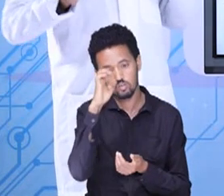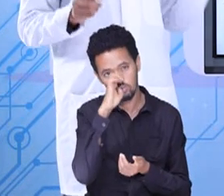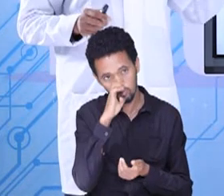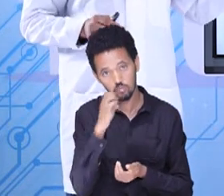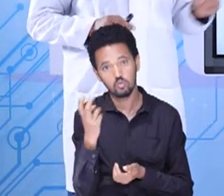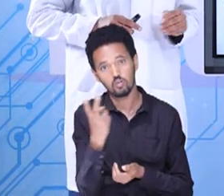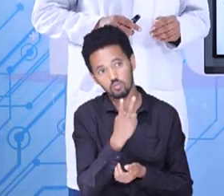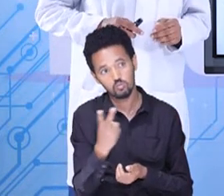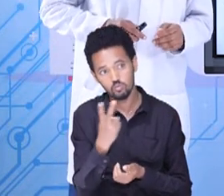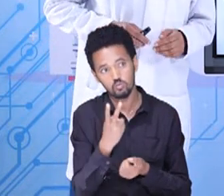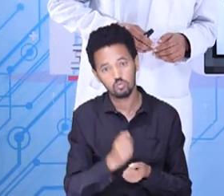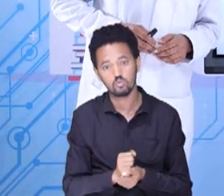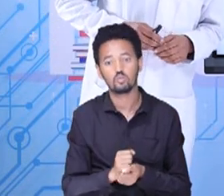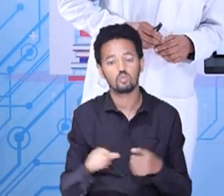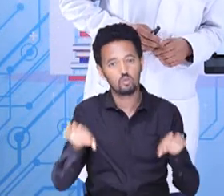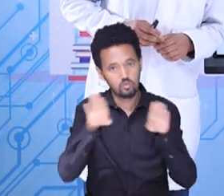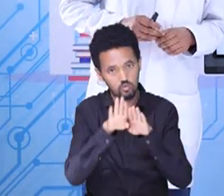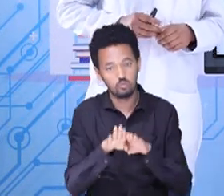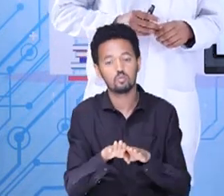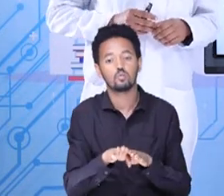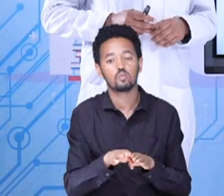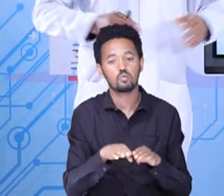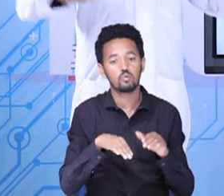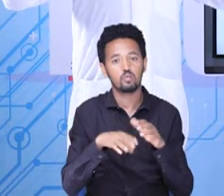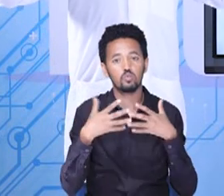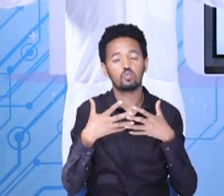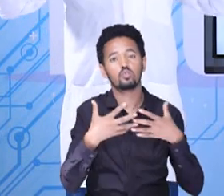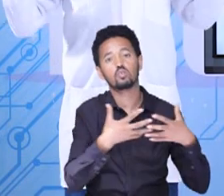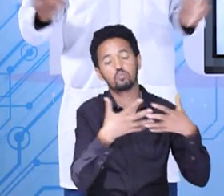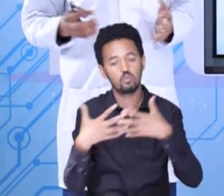the initiative to get closer relation with America.